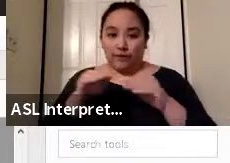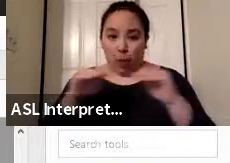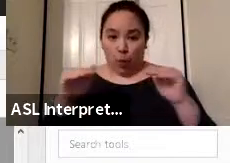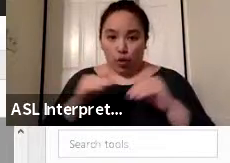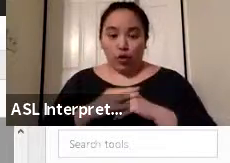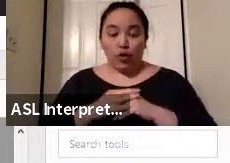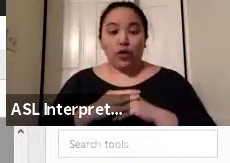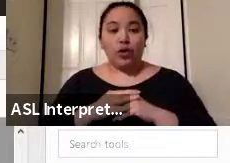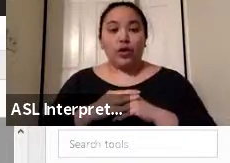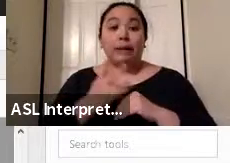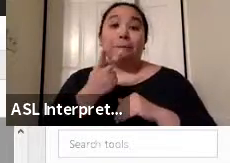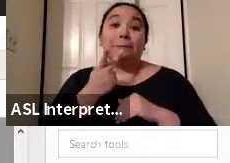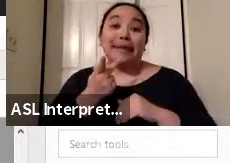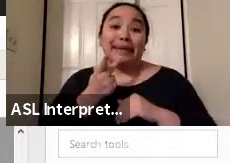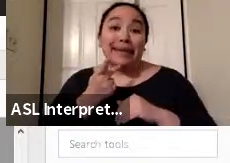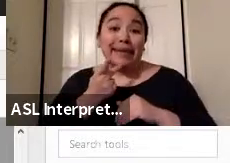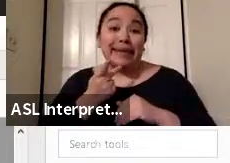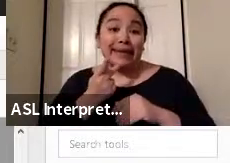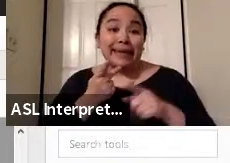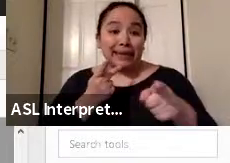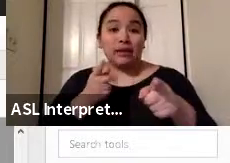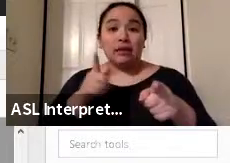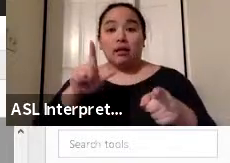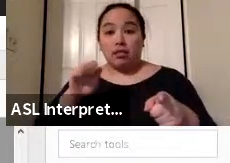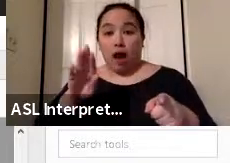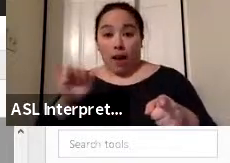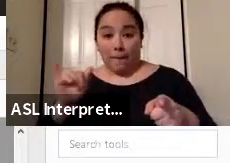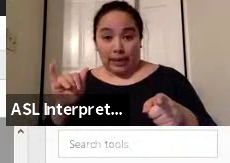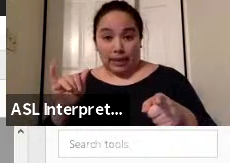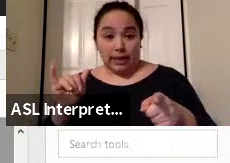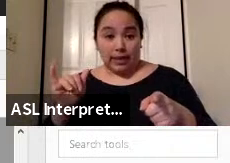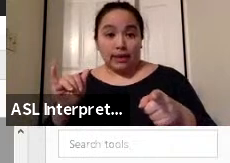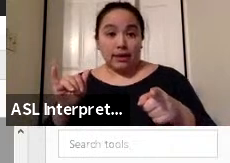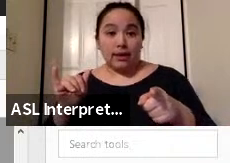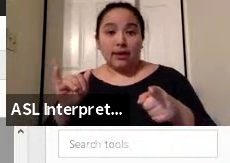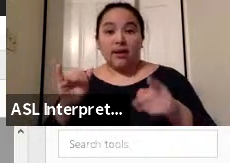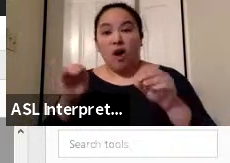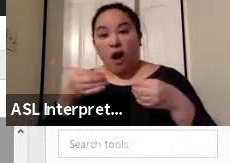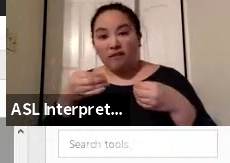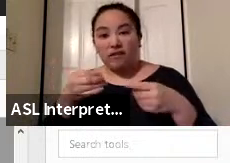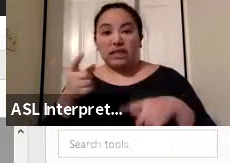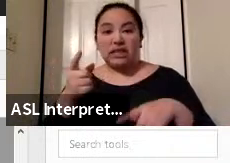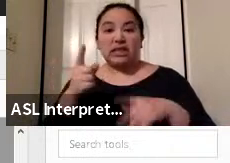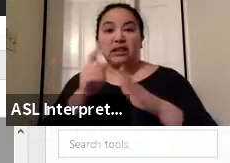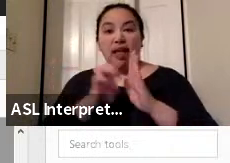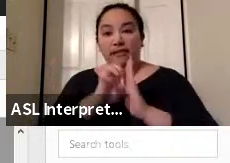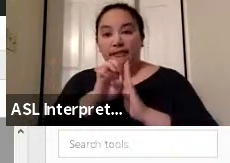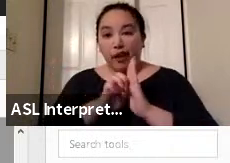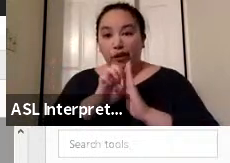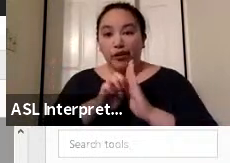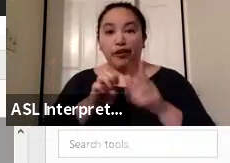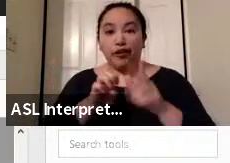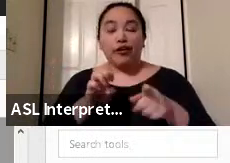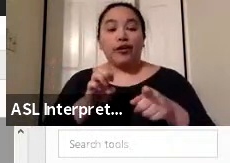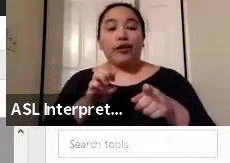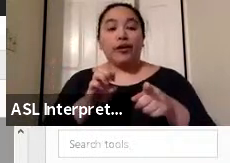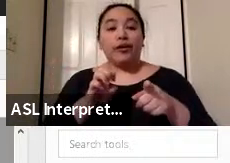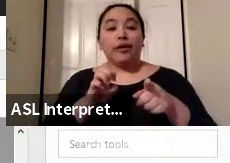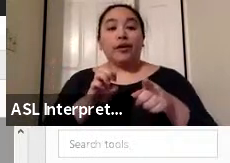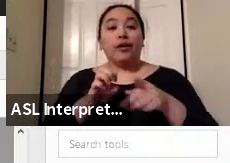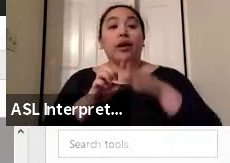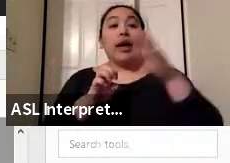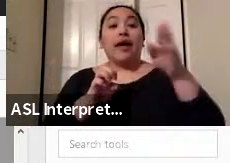The pink area there is the main lobby and office stairway elevator area. And